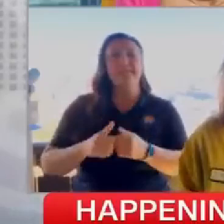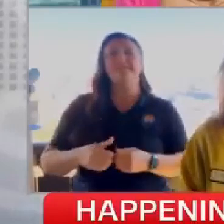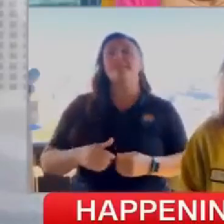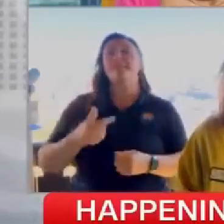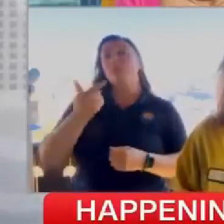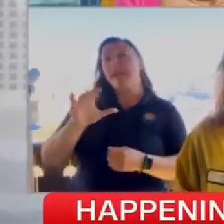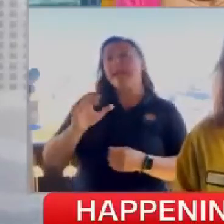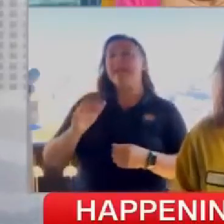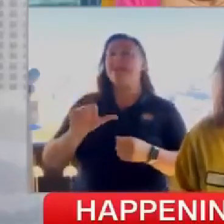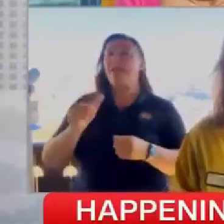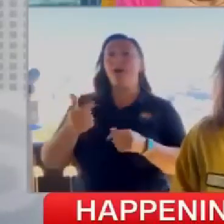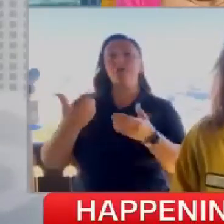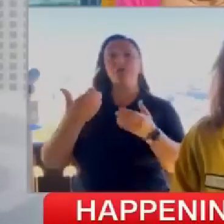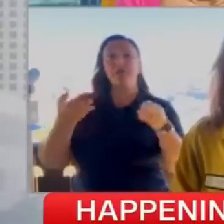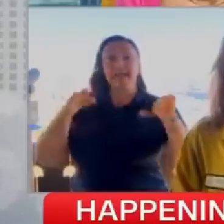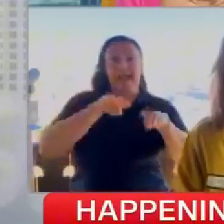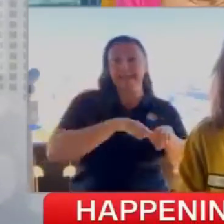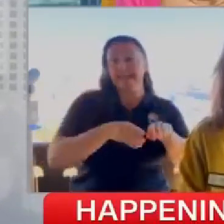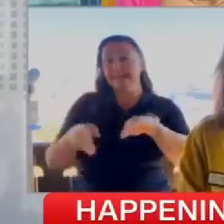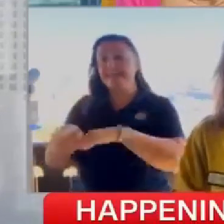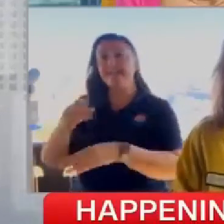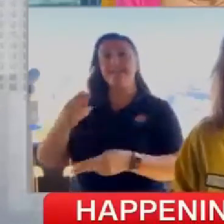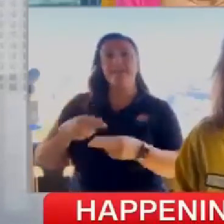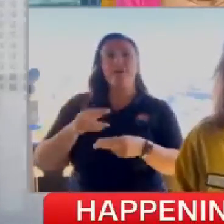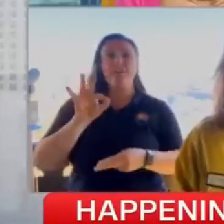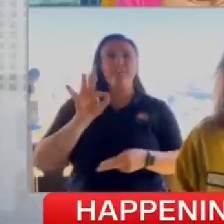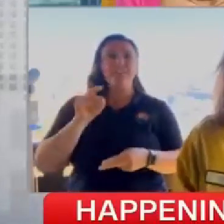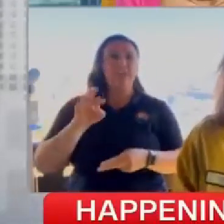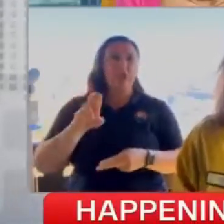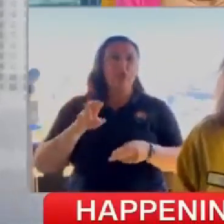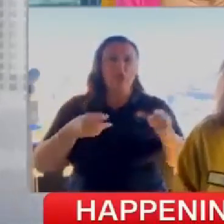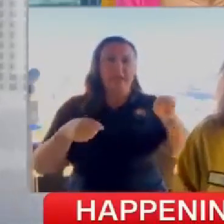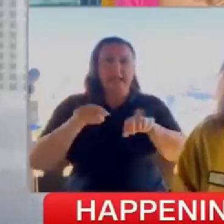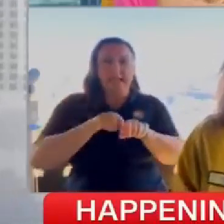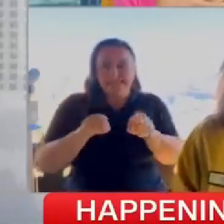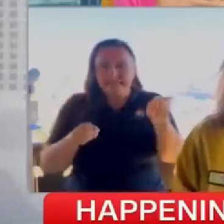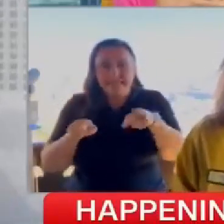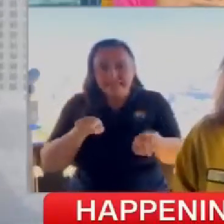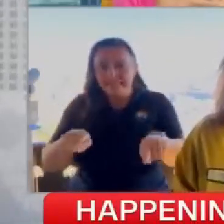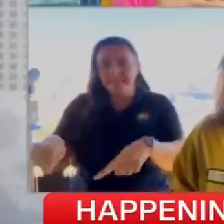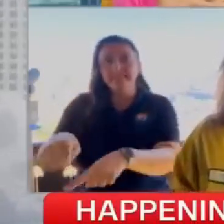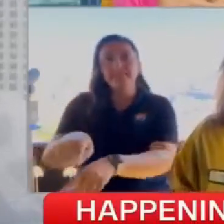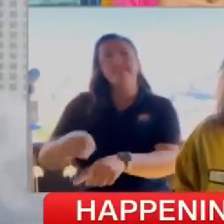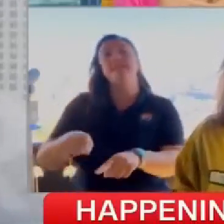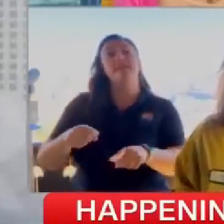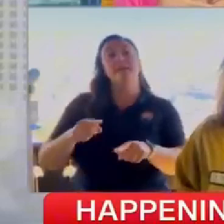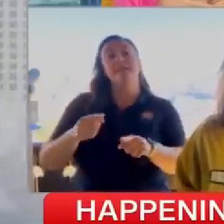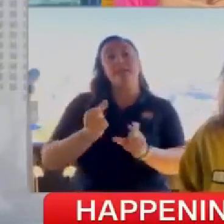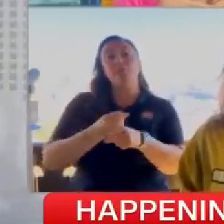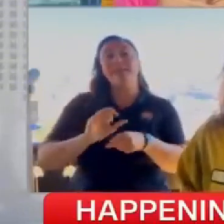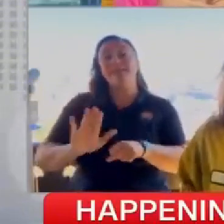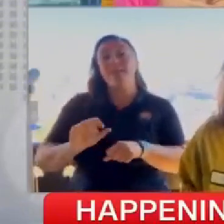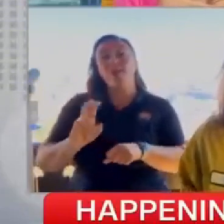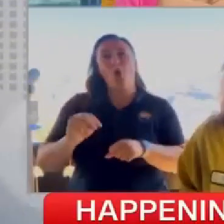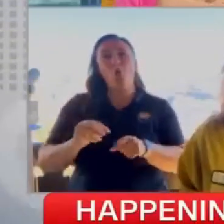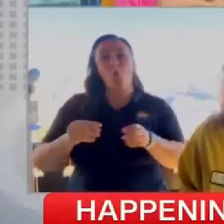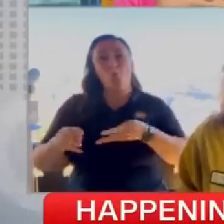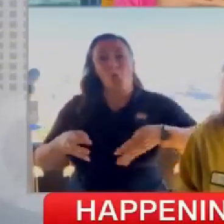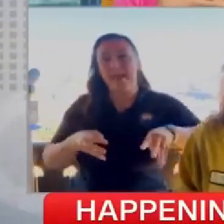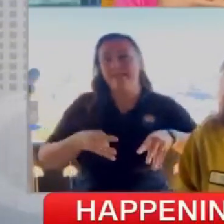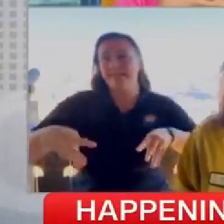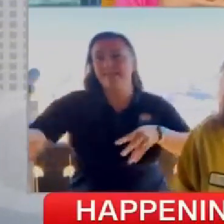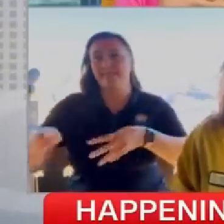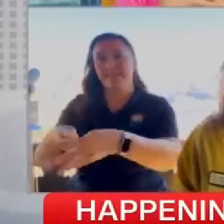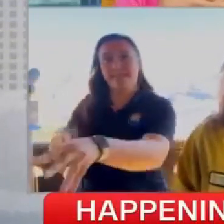and the canyons that come off of it, they call those kind of finger canyons coming off the main one. They create their own wind tunnels, and that